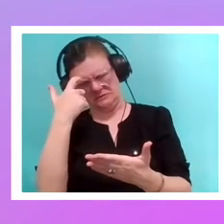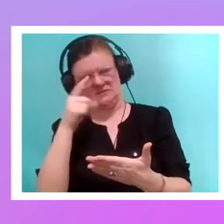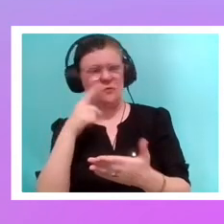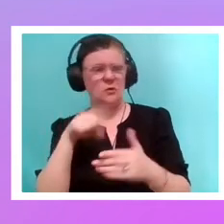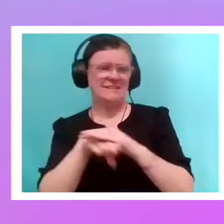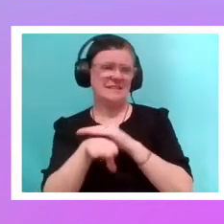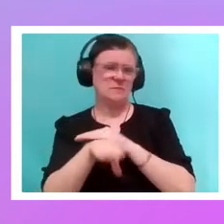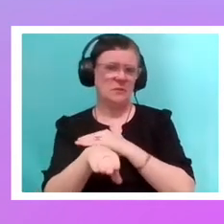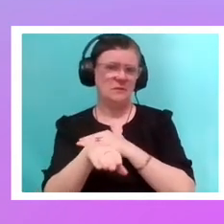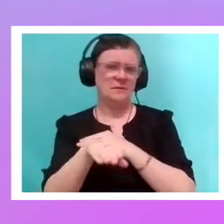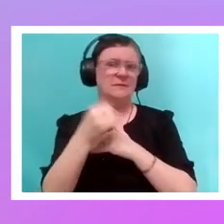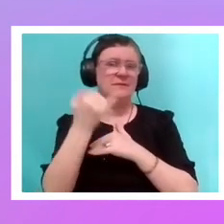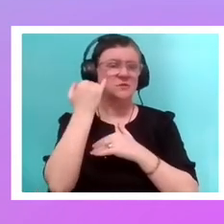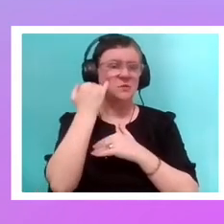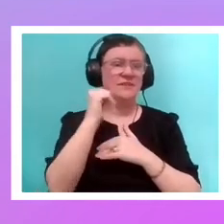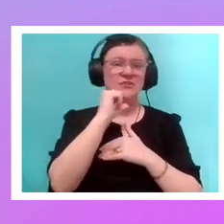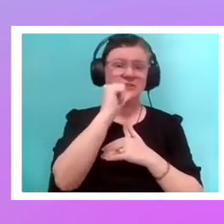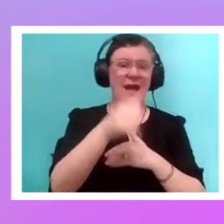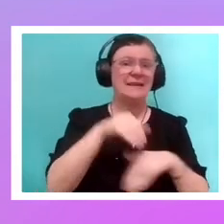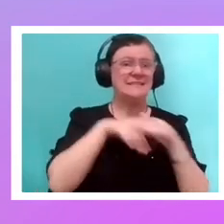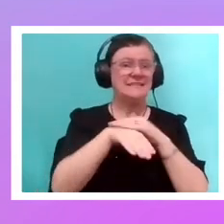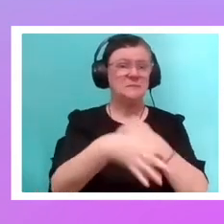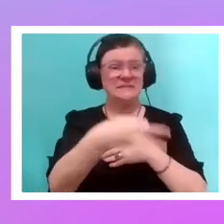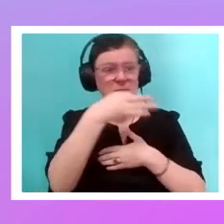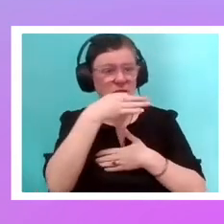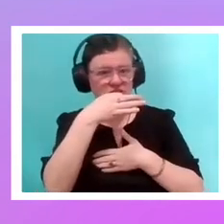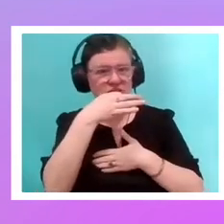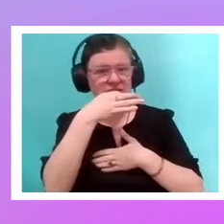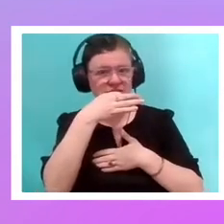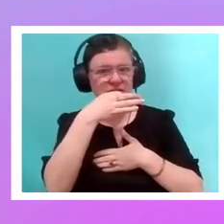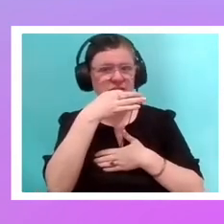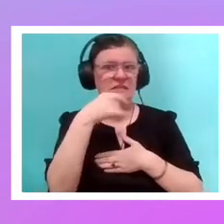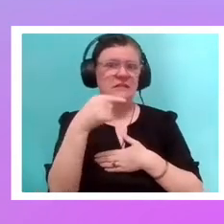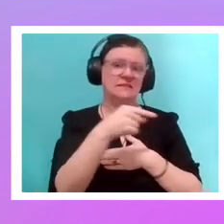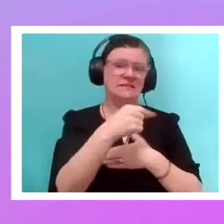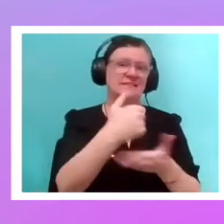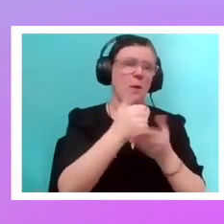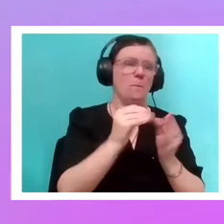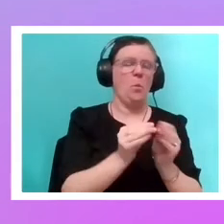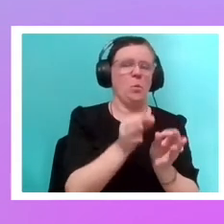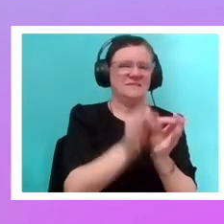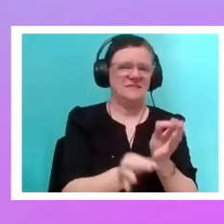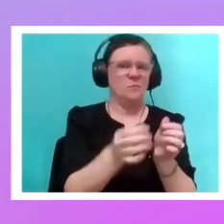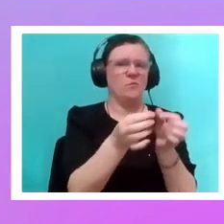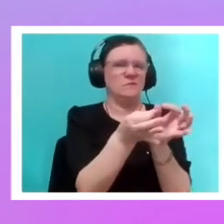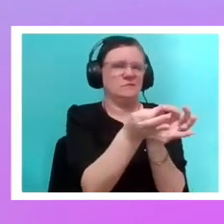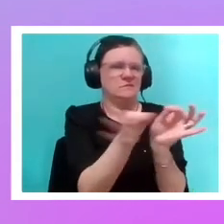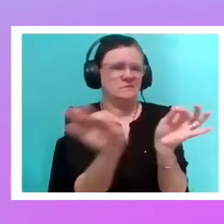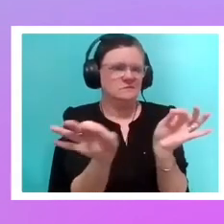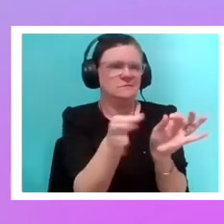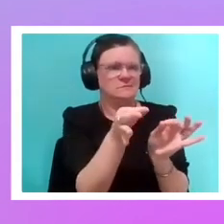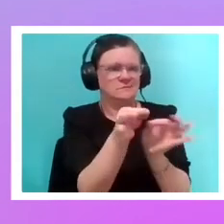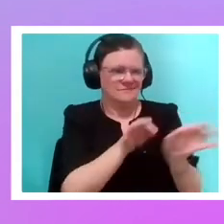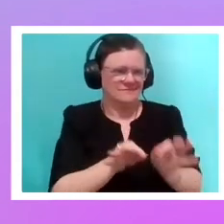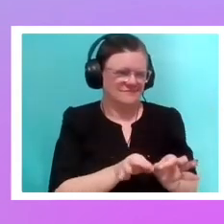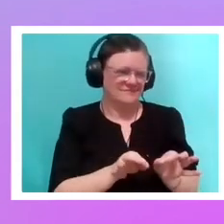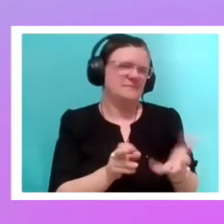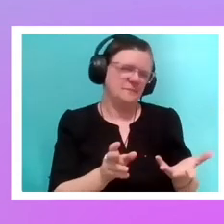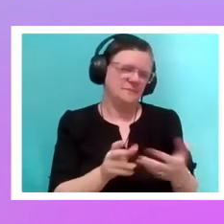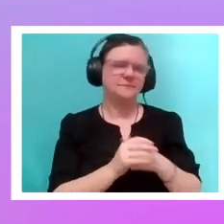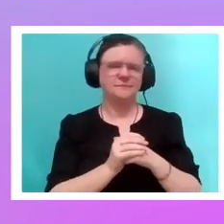So for non-accessibility specialists, it's useful to have more simple explanations of the guidelines.